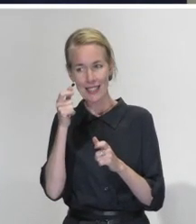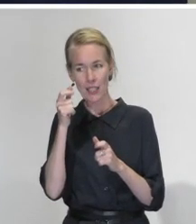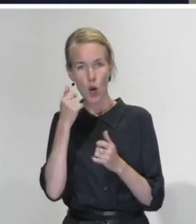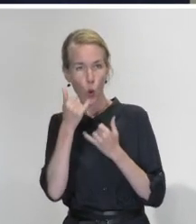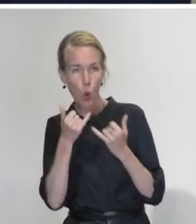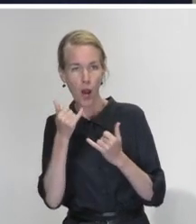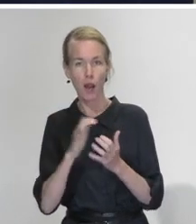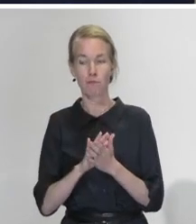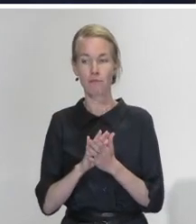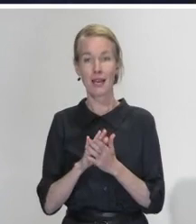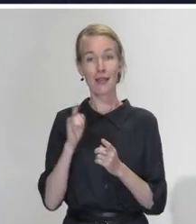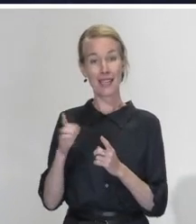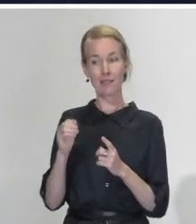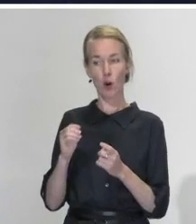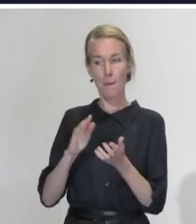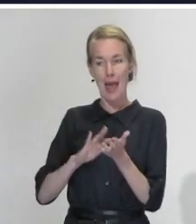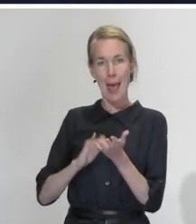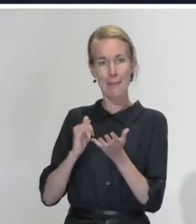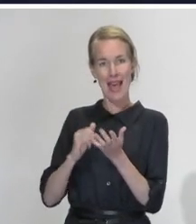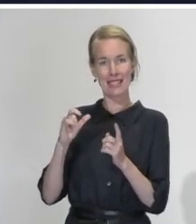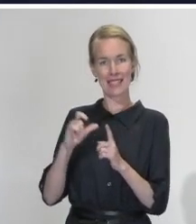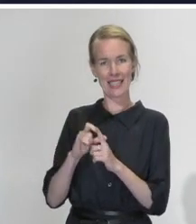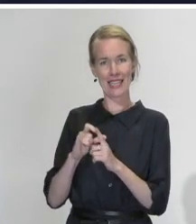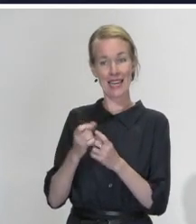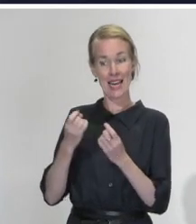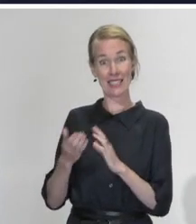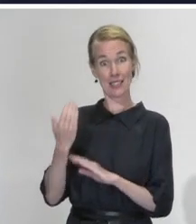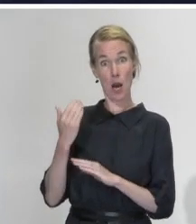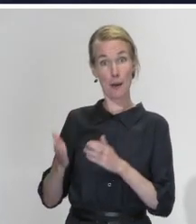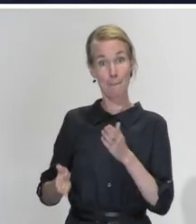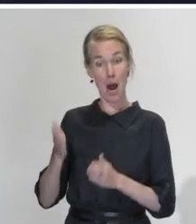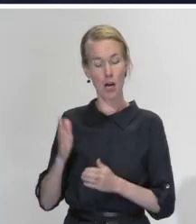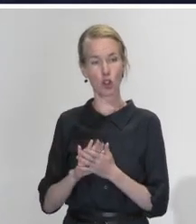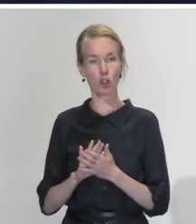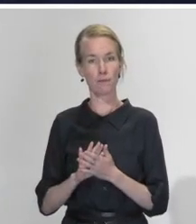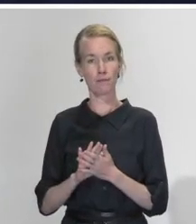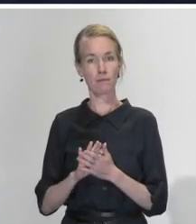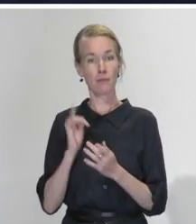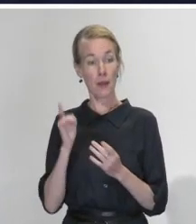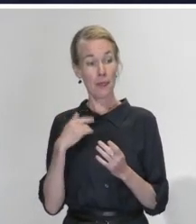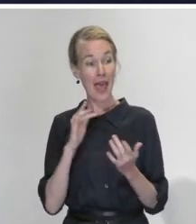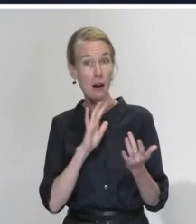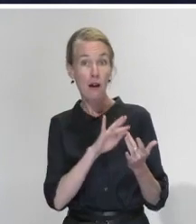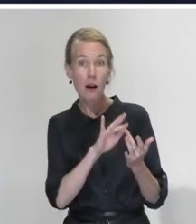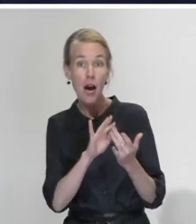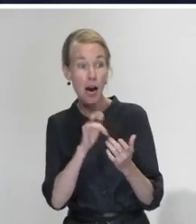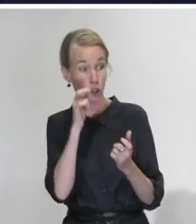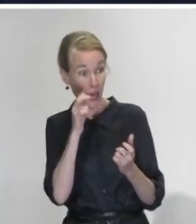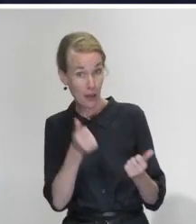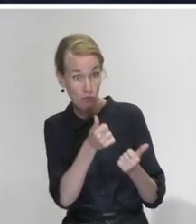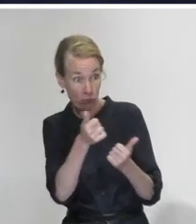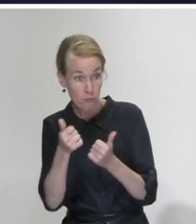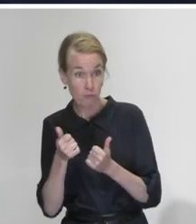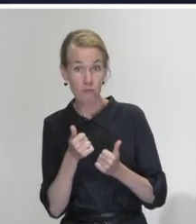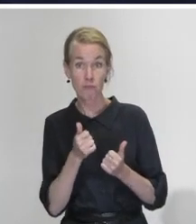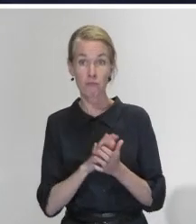Social Development Regional Commissioners. They're coordinating through their local networks to make these check-in calls. We also know that